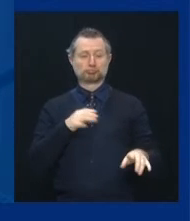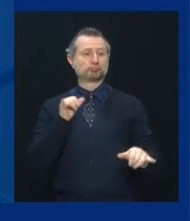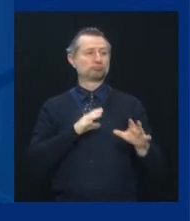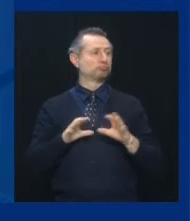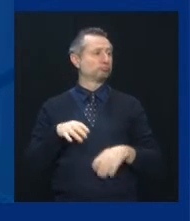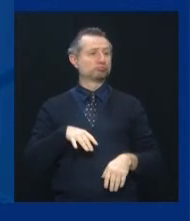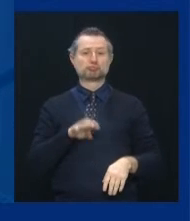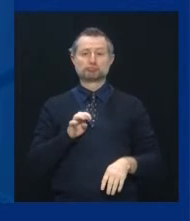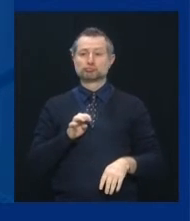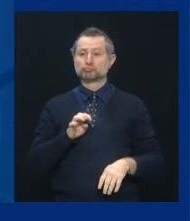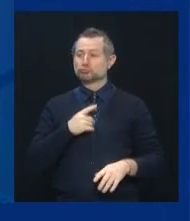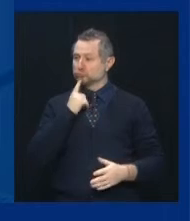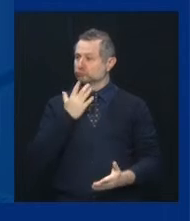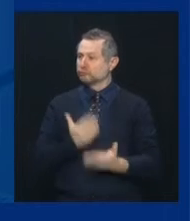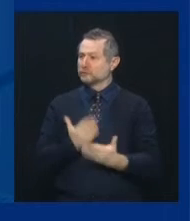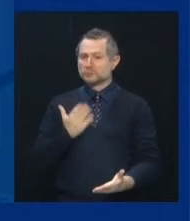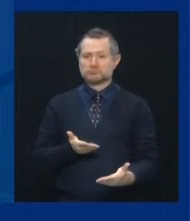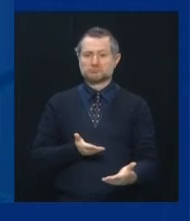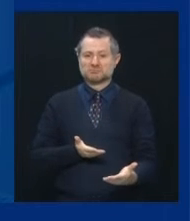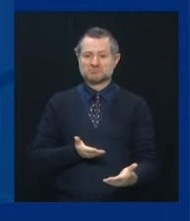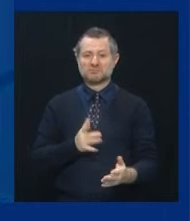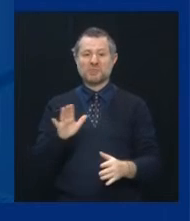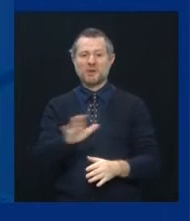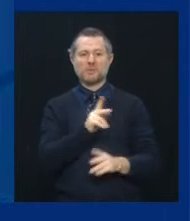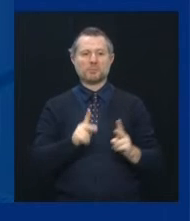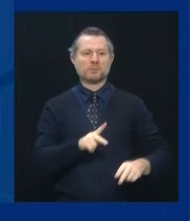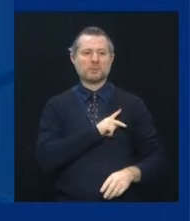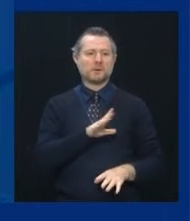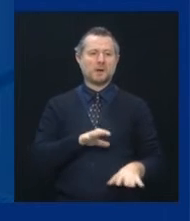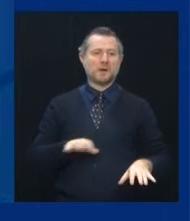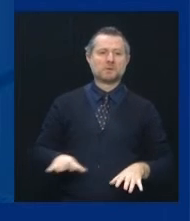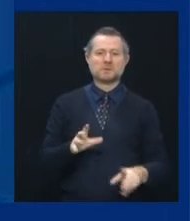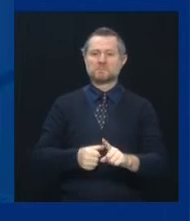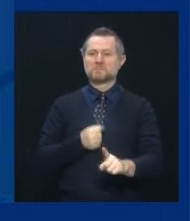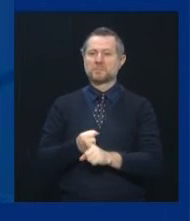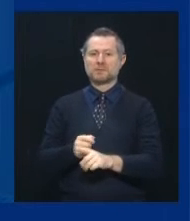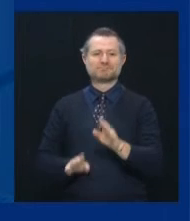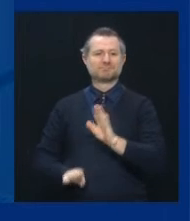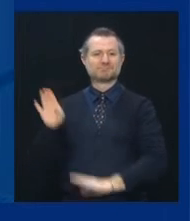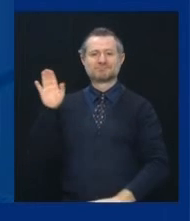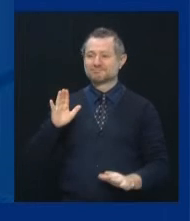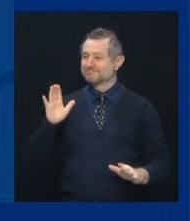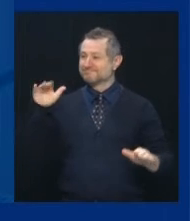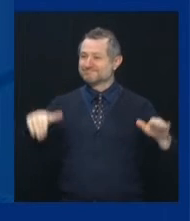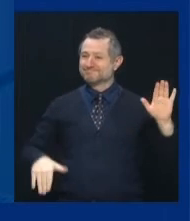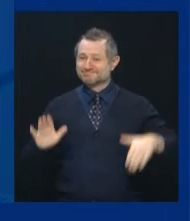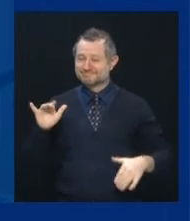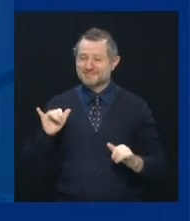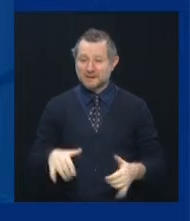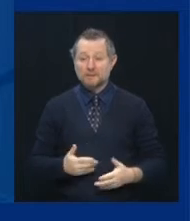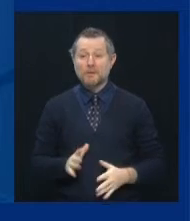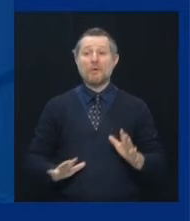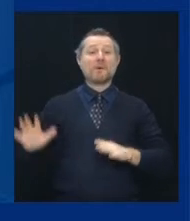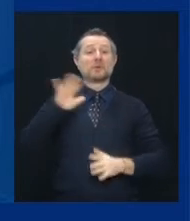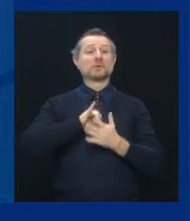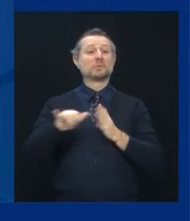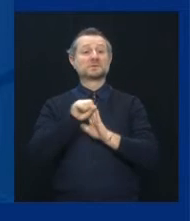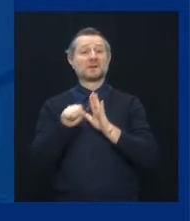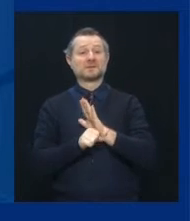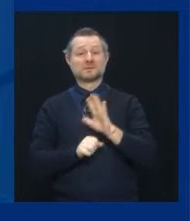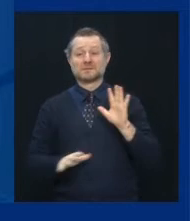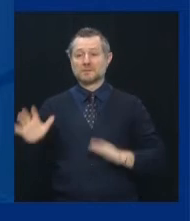can make a dramatic effect. The numbers, the variance all across the state makes that point